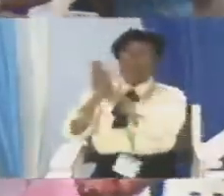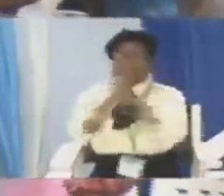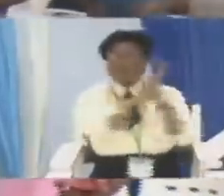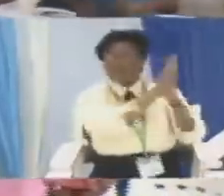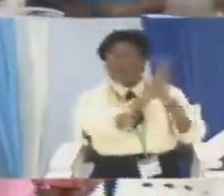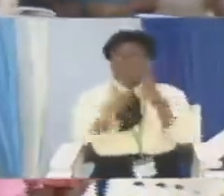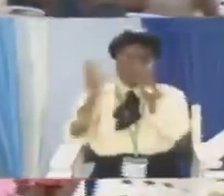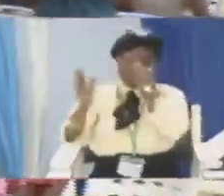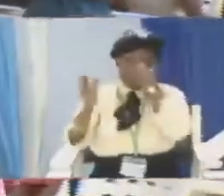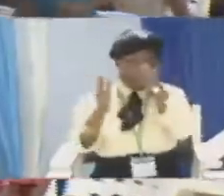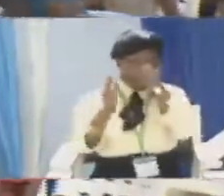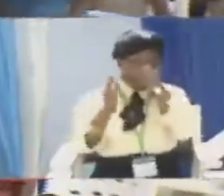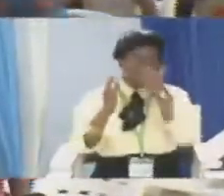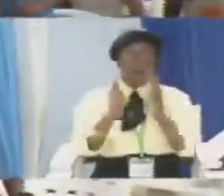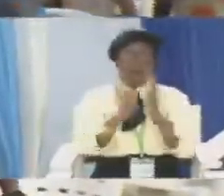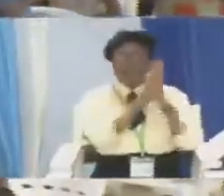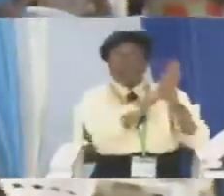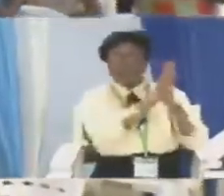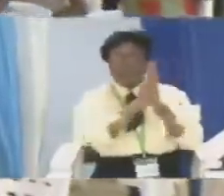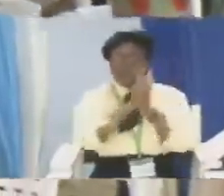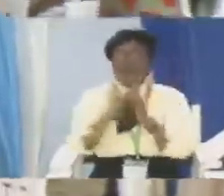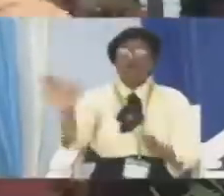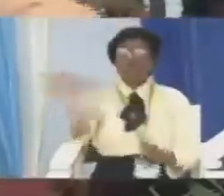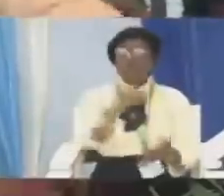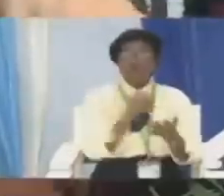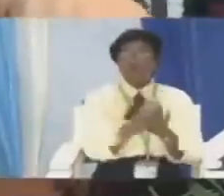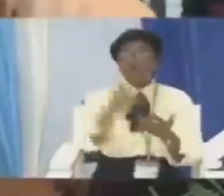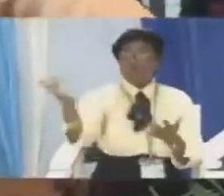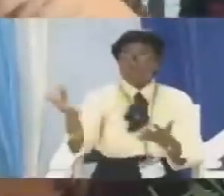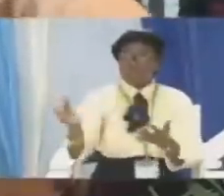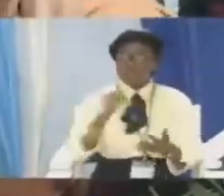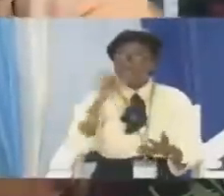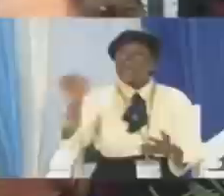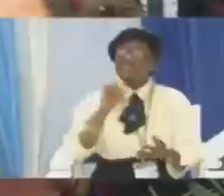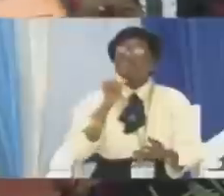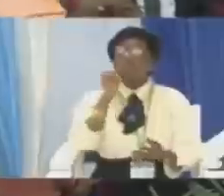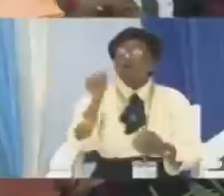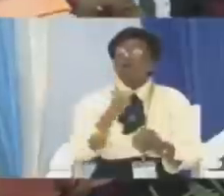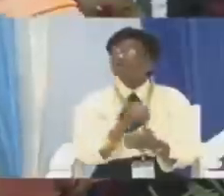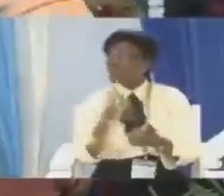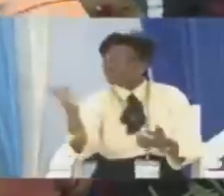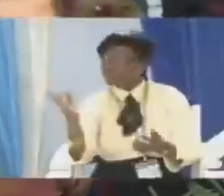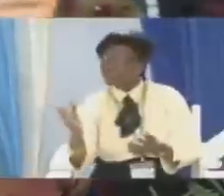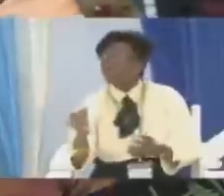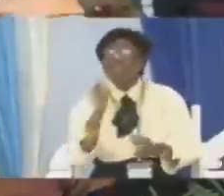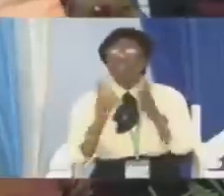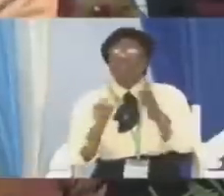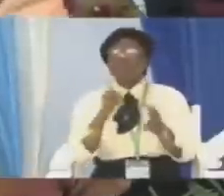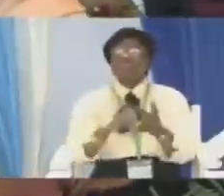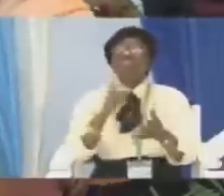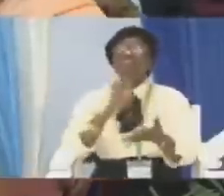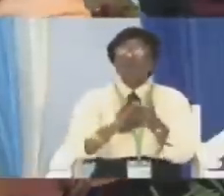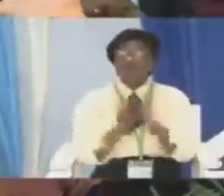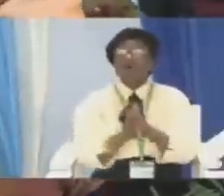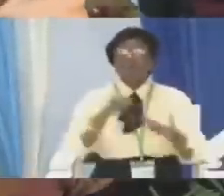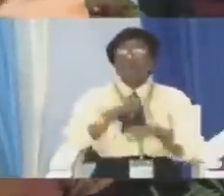Your waiting is not wasting. If it becomes a message